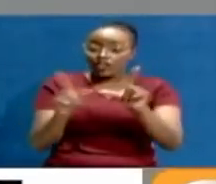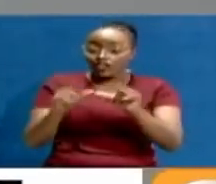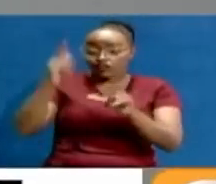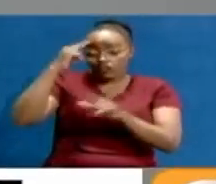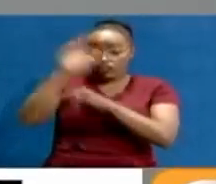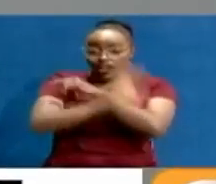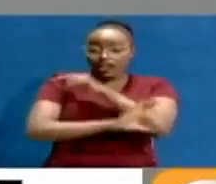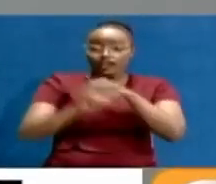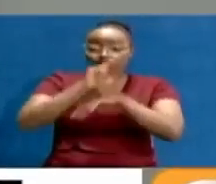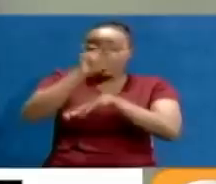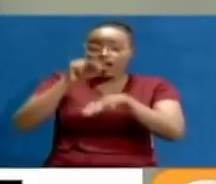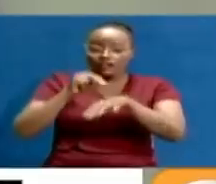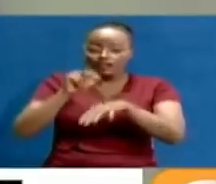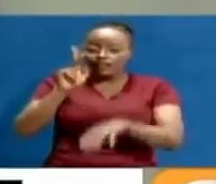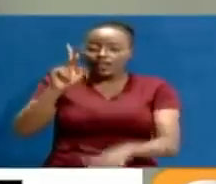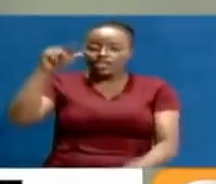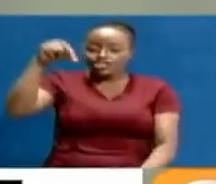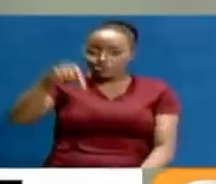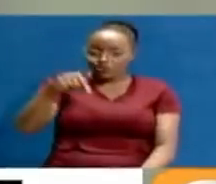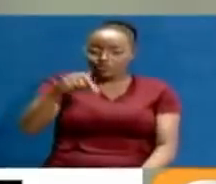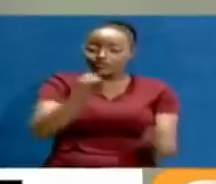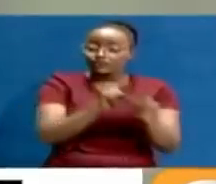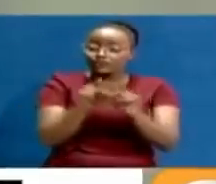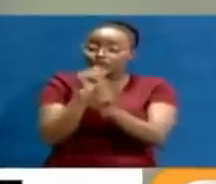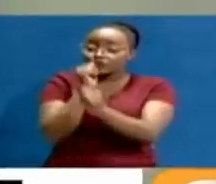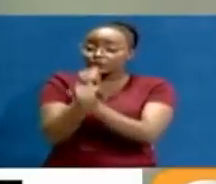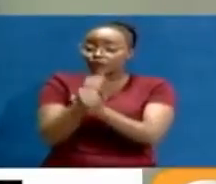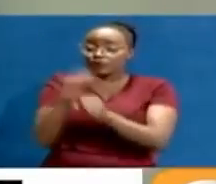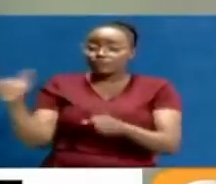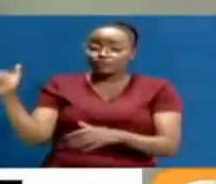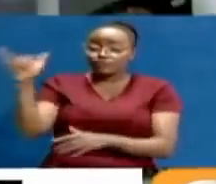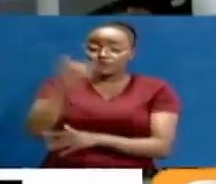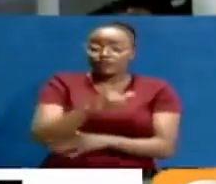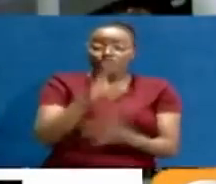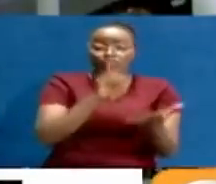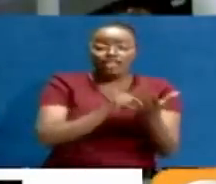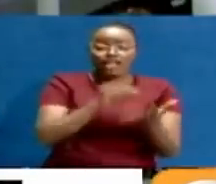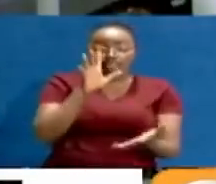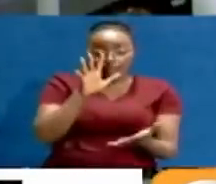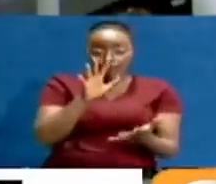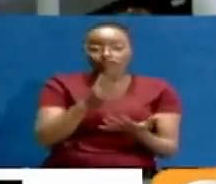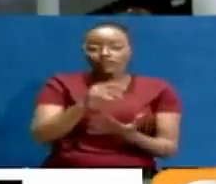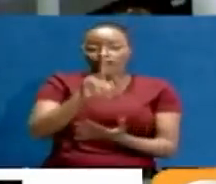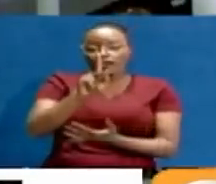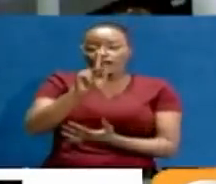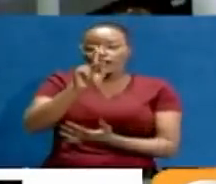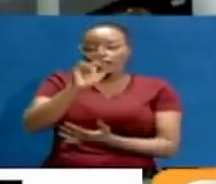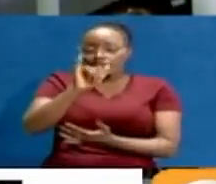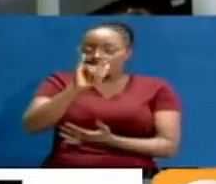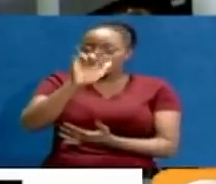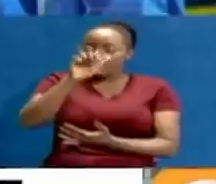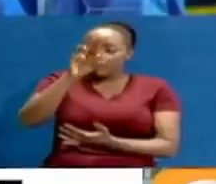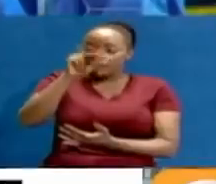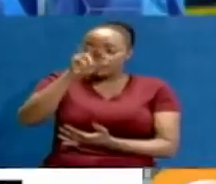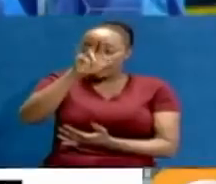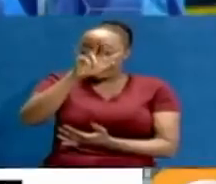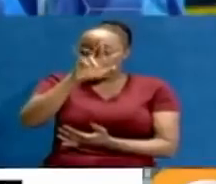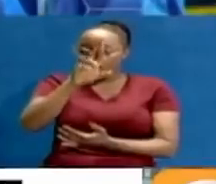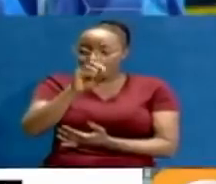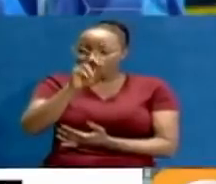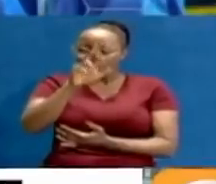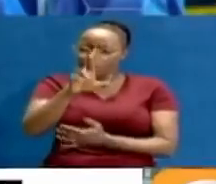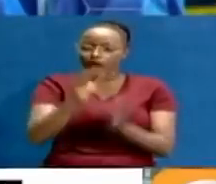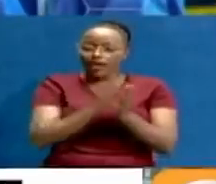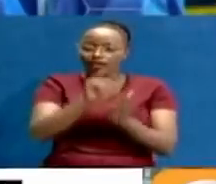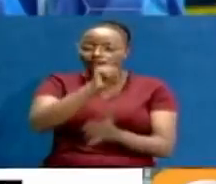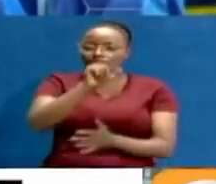country's national carrier Kenya Airways to operate flights to Dar es Salaam, Kilimanjaro and Zanzibar. This was